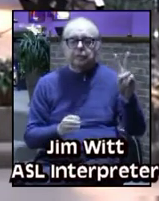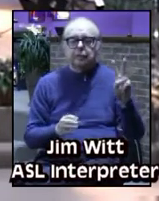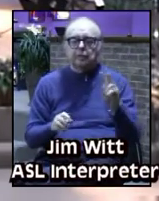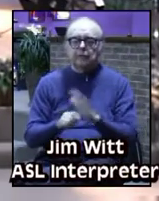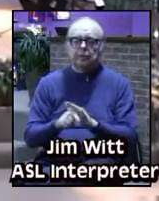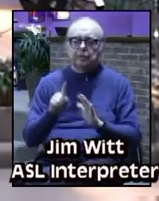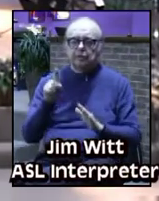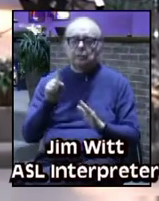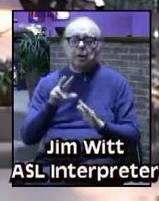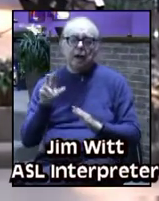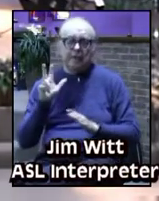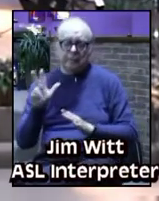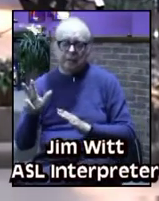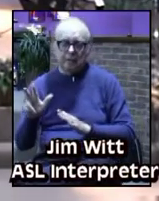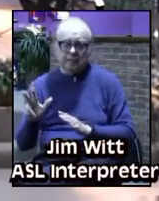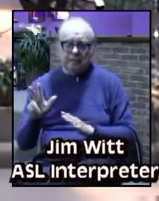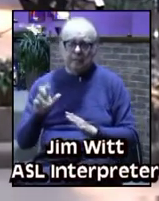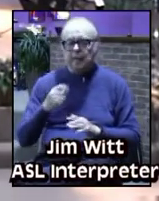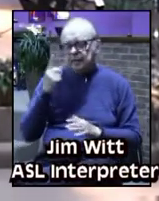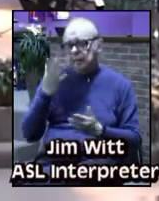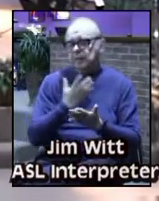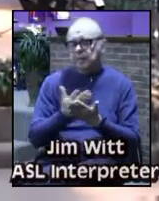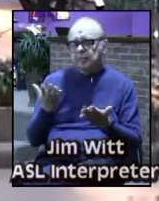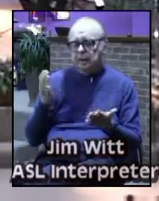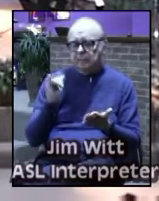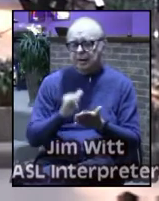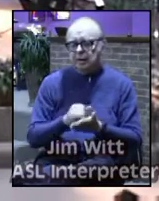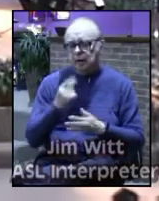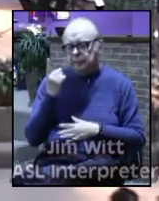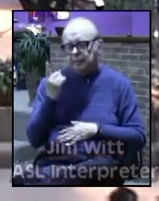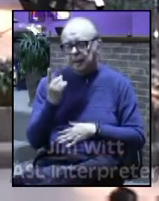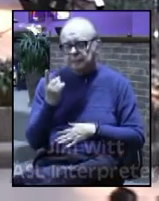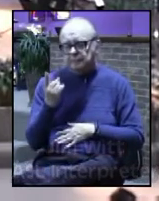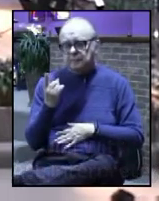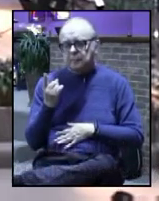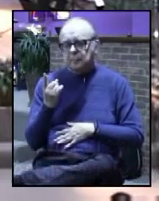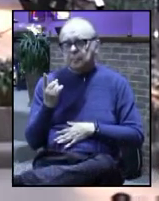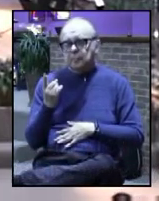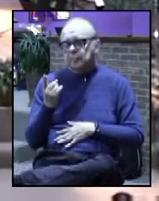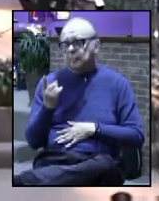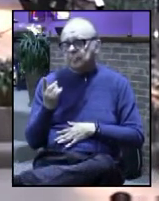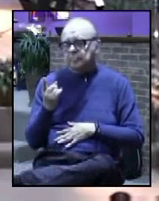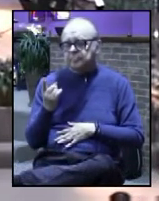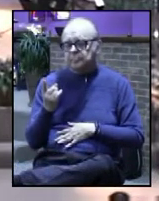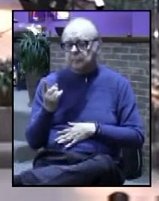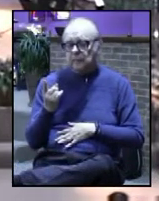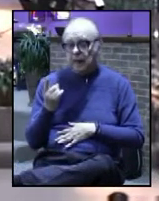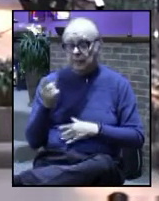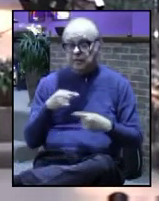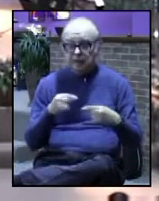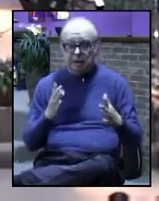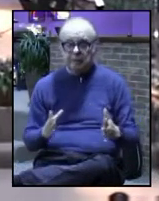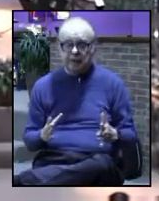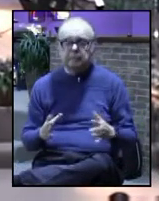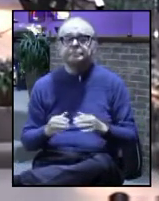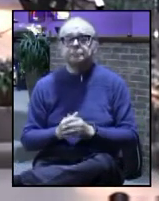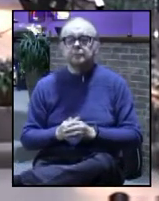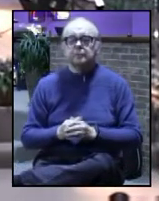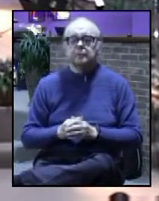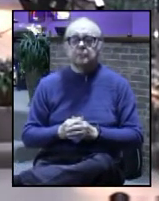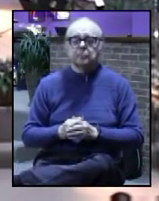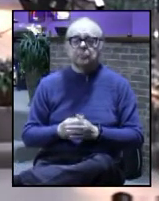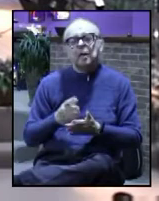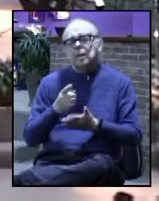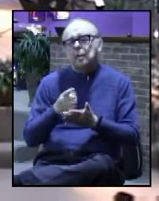And one of the things that we need to understand a lot is this. Who is the enemy? What